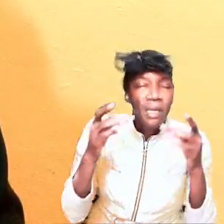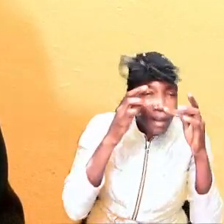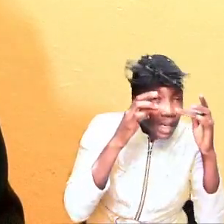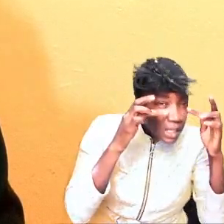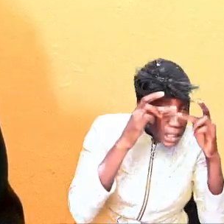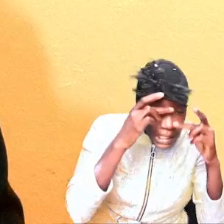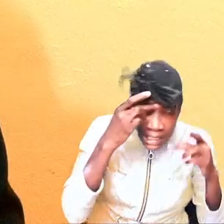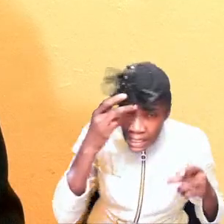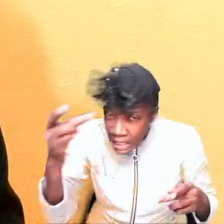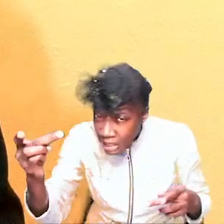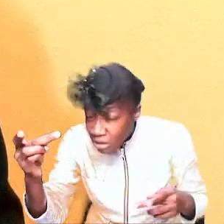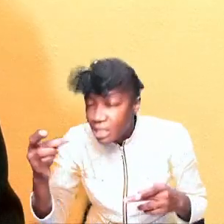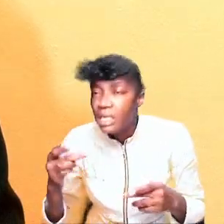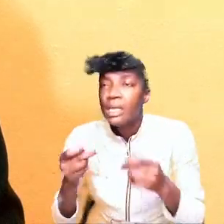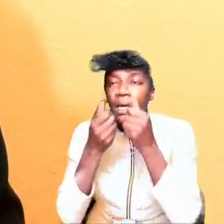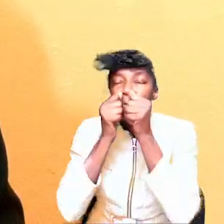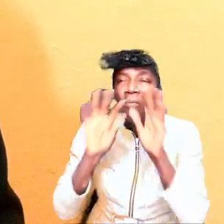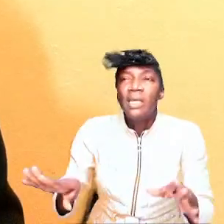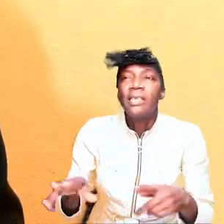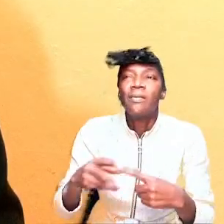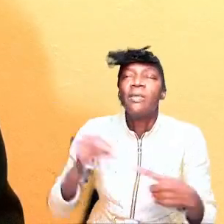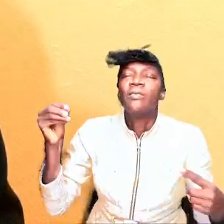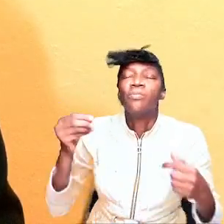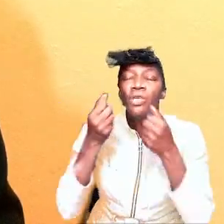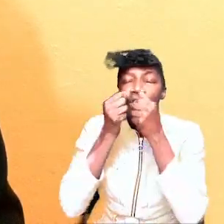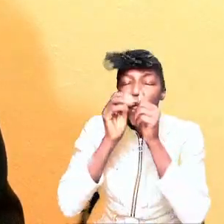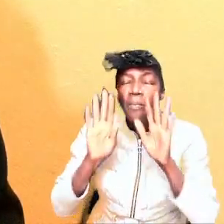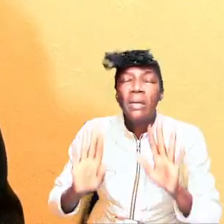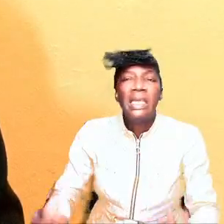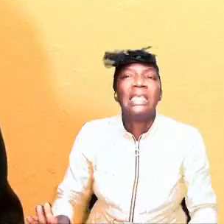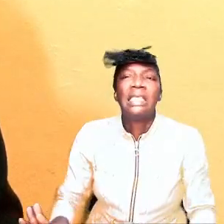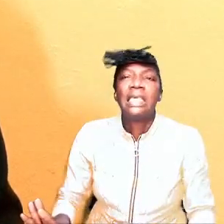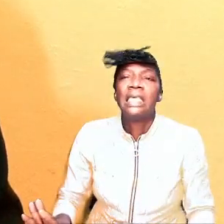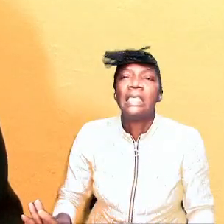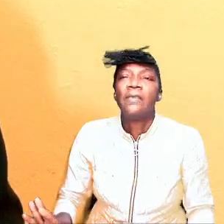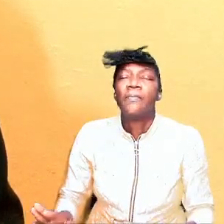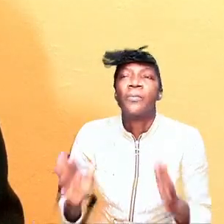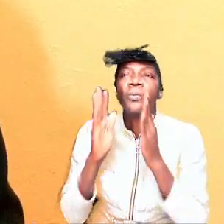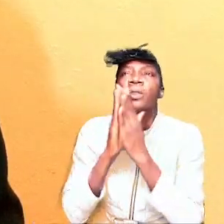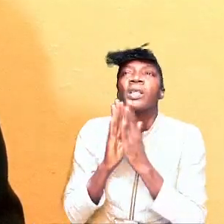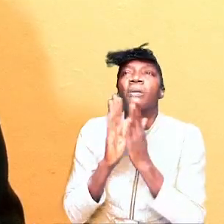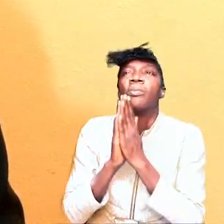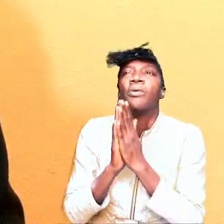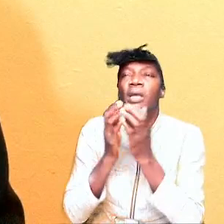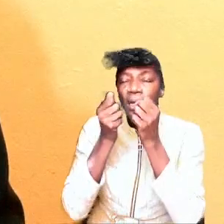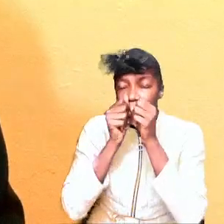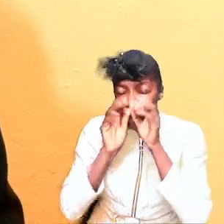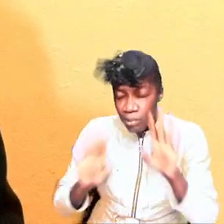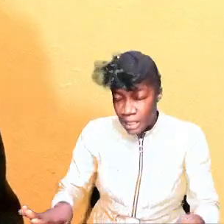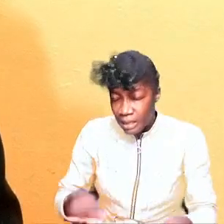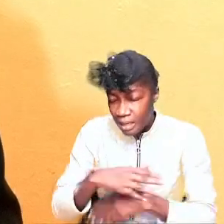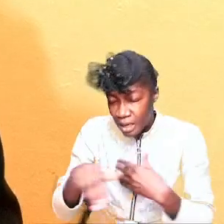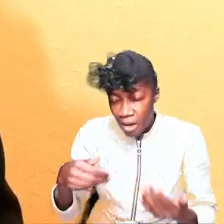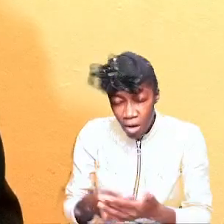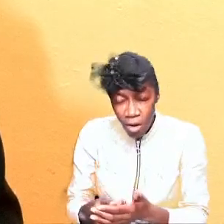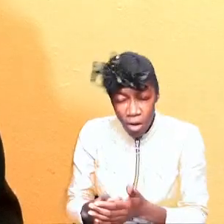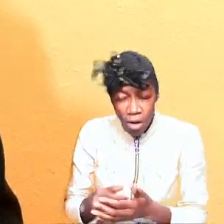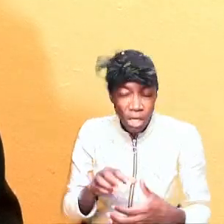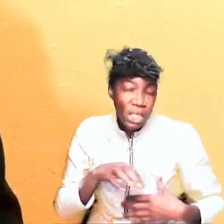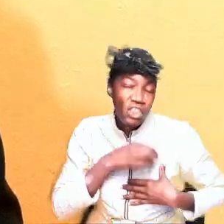them with a special blessing. We pray, God, that you bless them with all spiritual